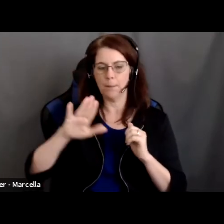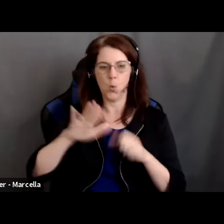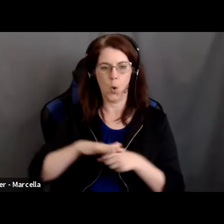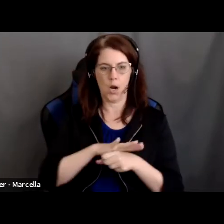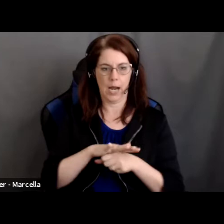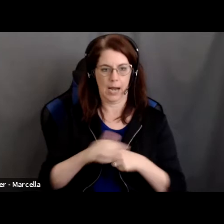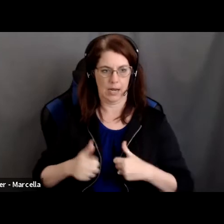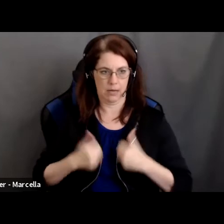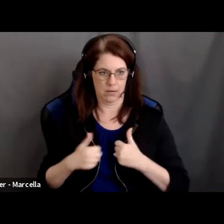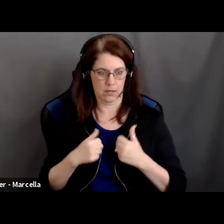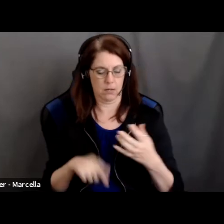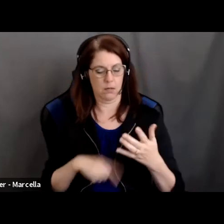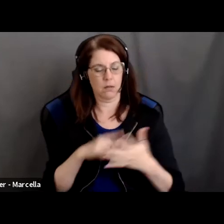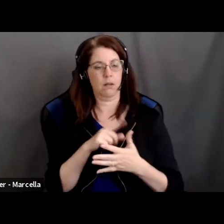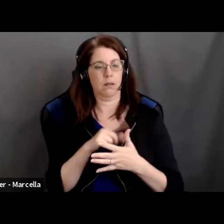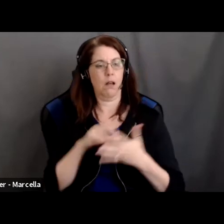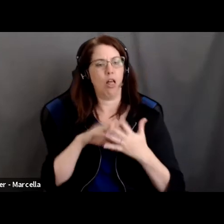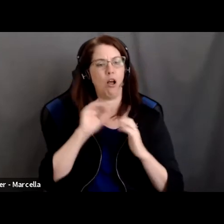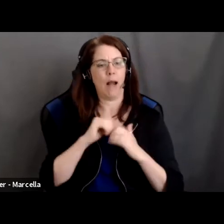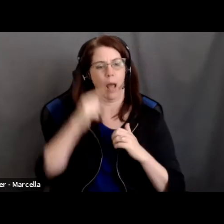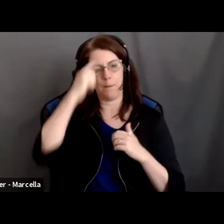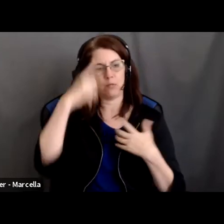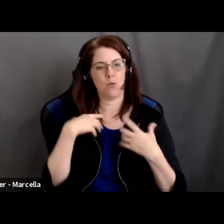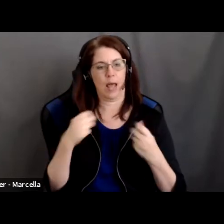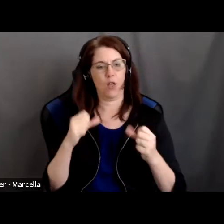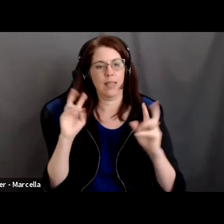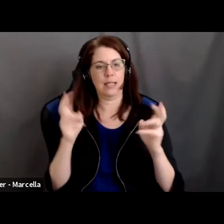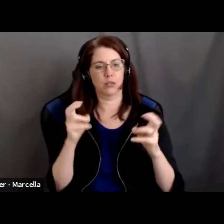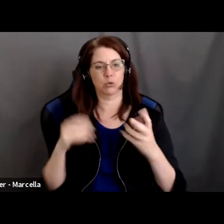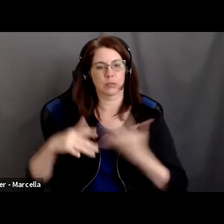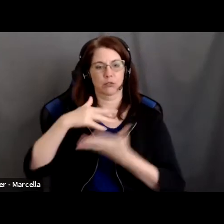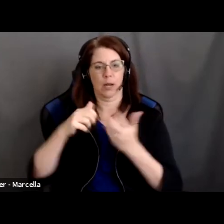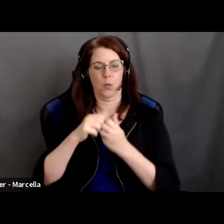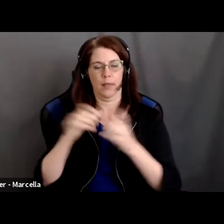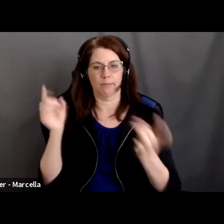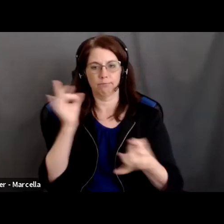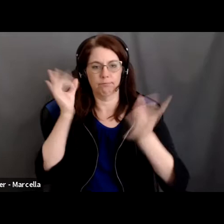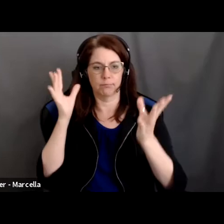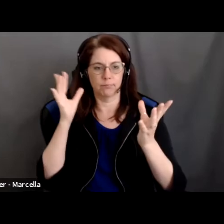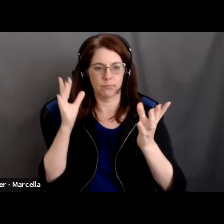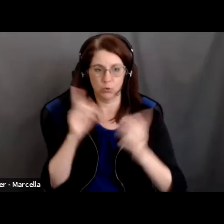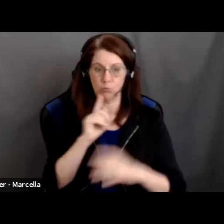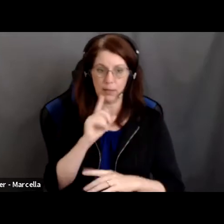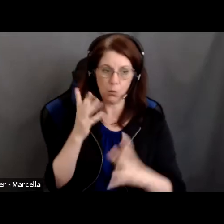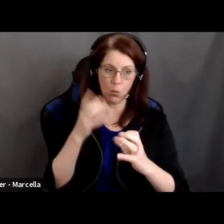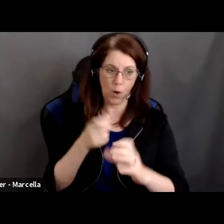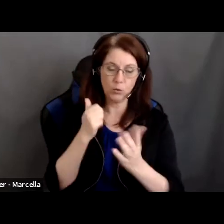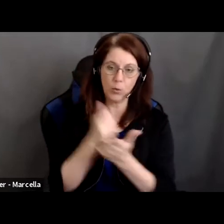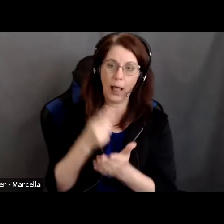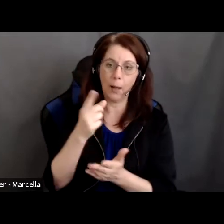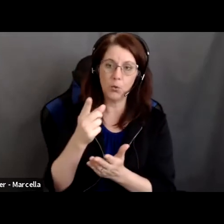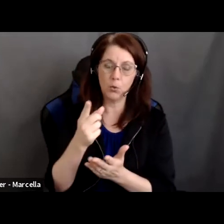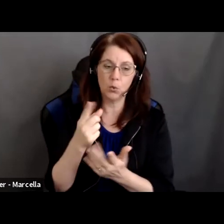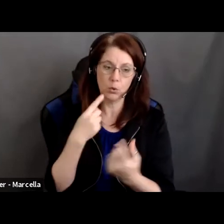health issues interact with disasters and emergencies. So ultimately, we hope to help you mitigate and